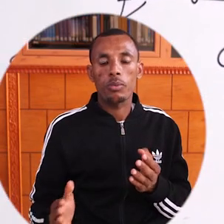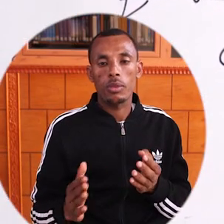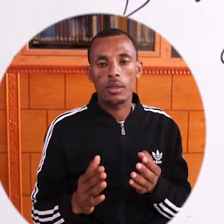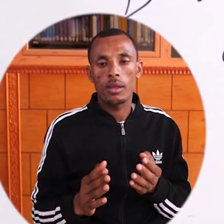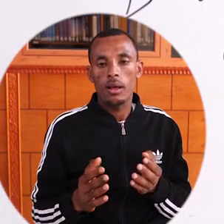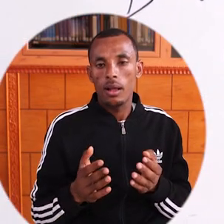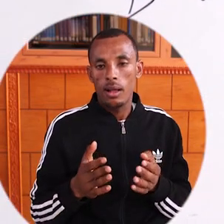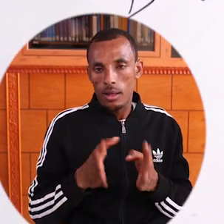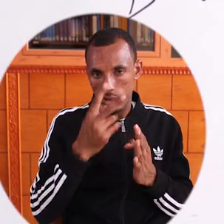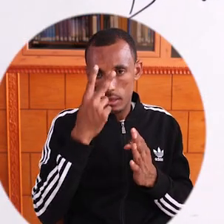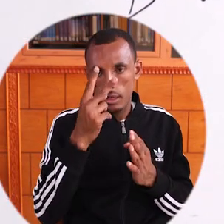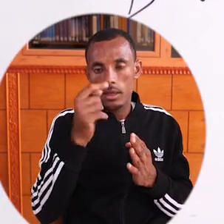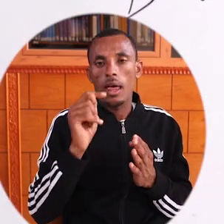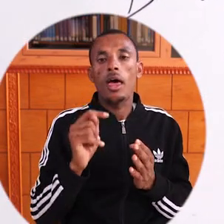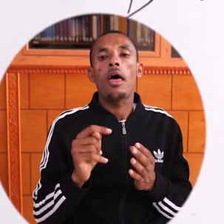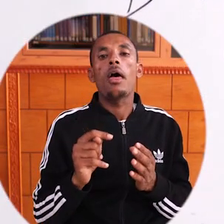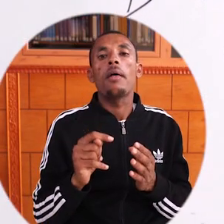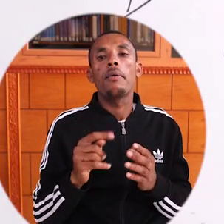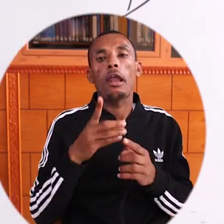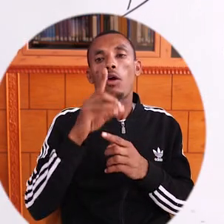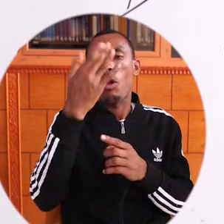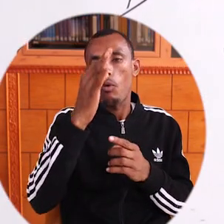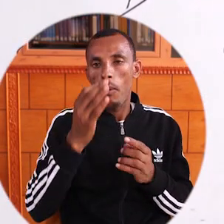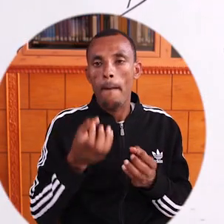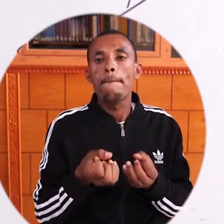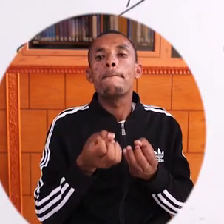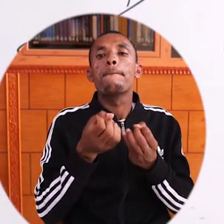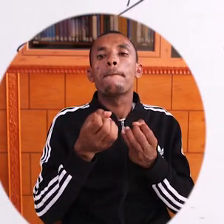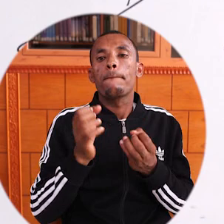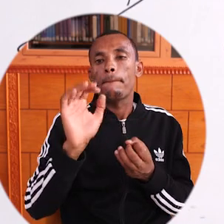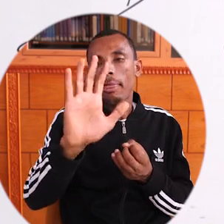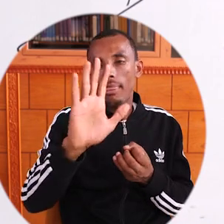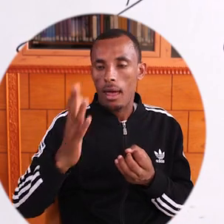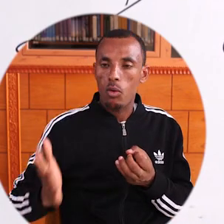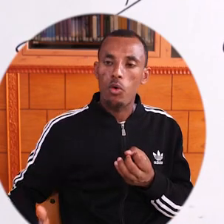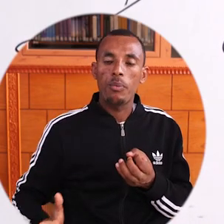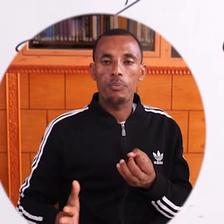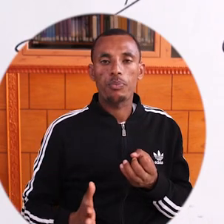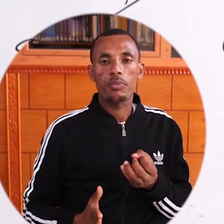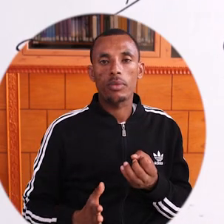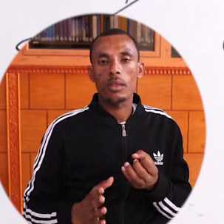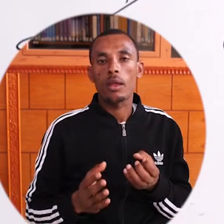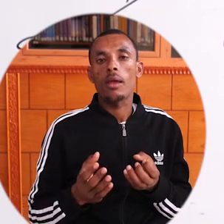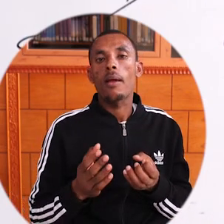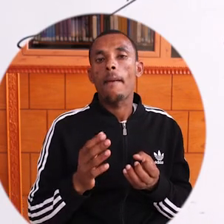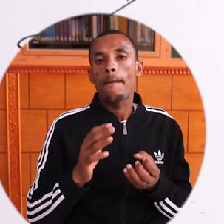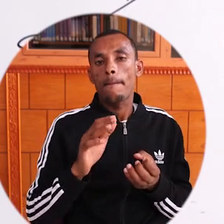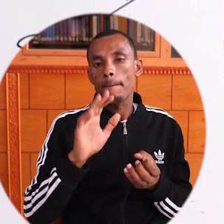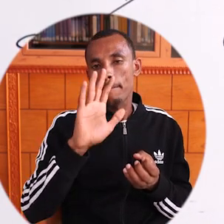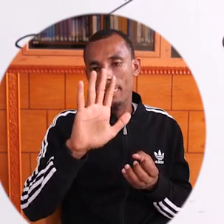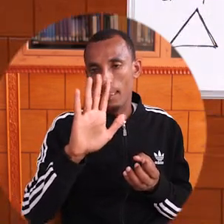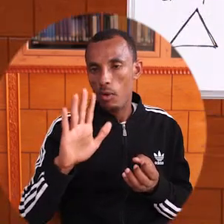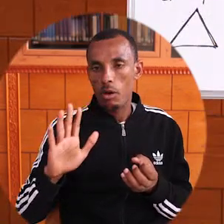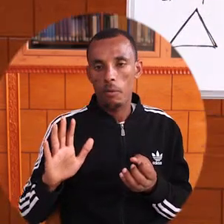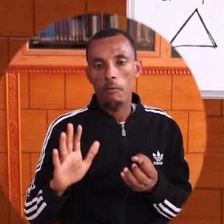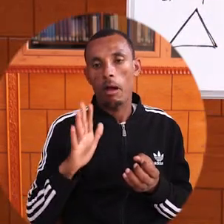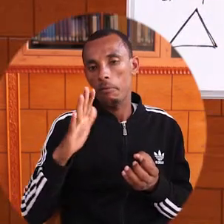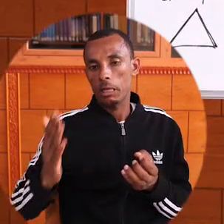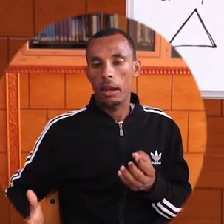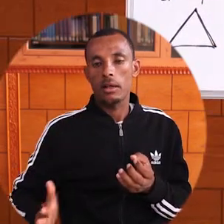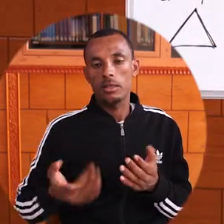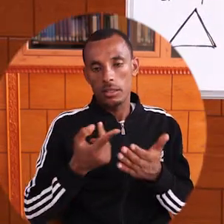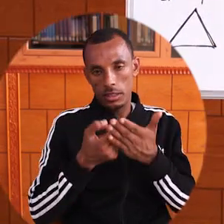pentagon, let you see the diagonal of pentagon. Pentagon having a five sides, and so let